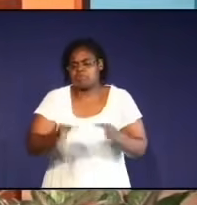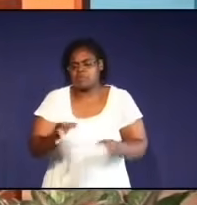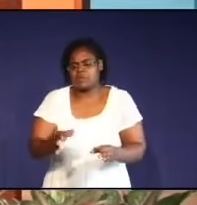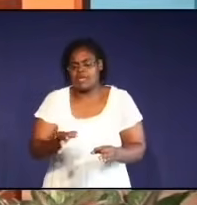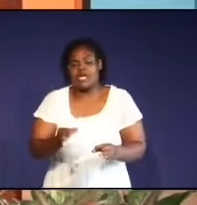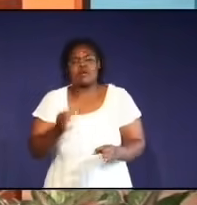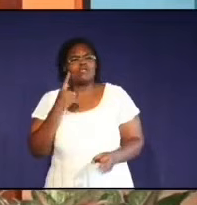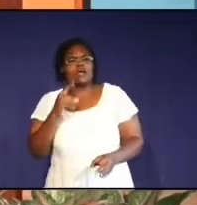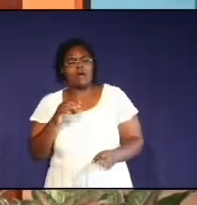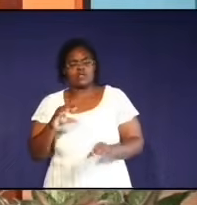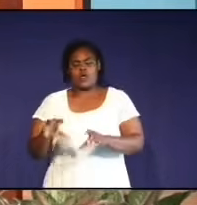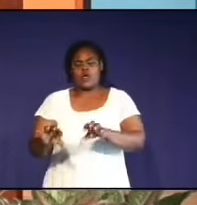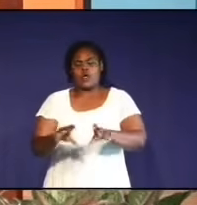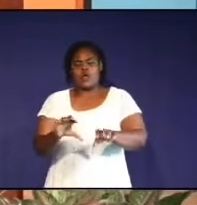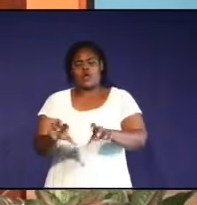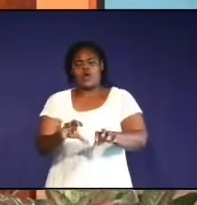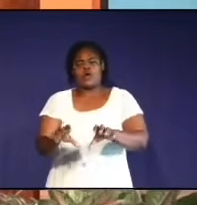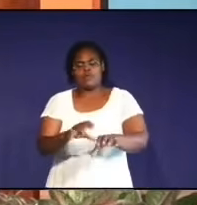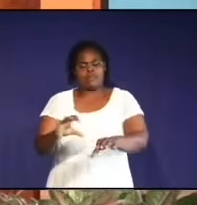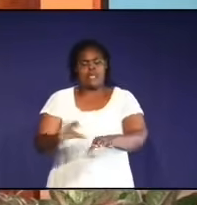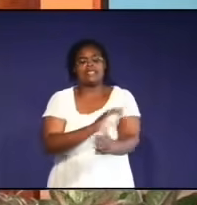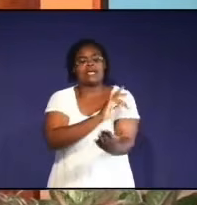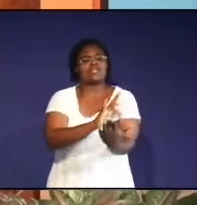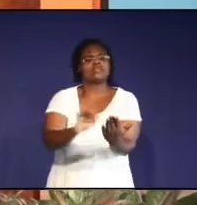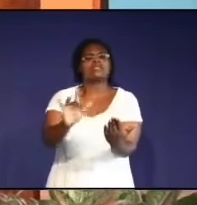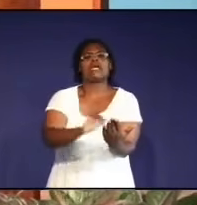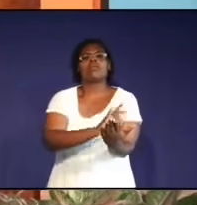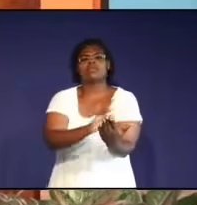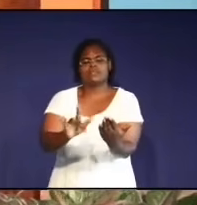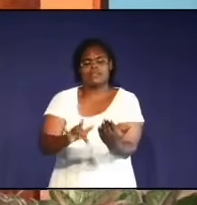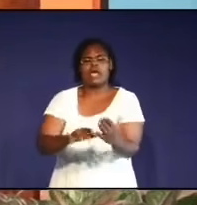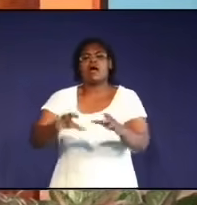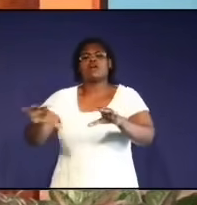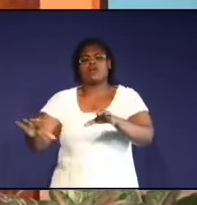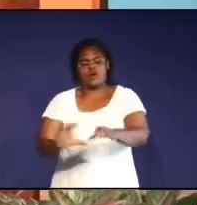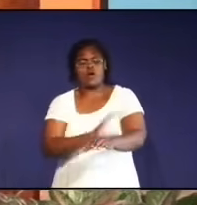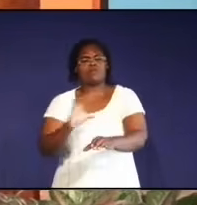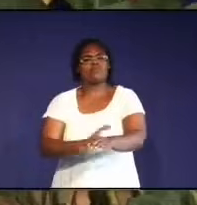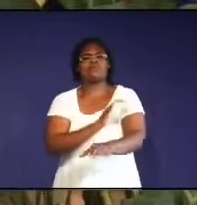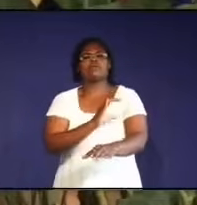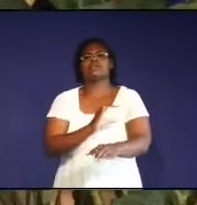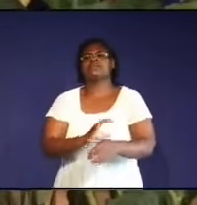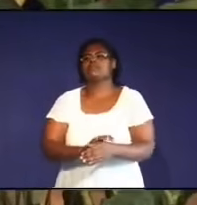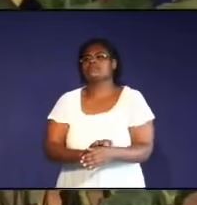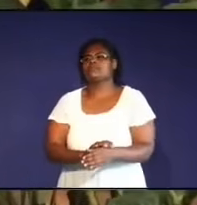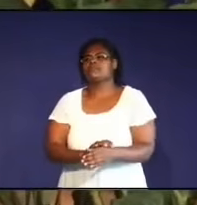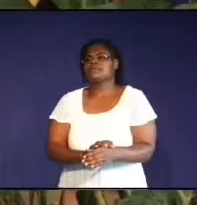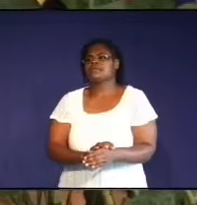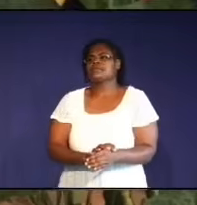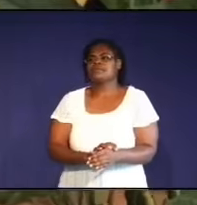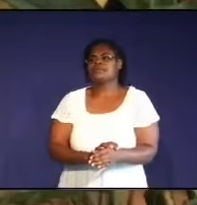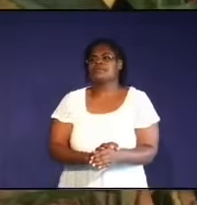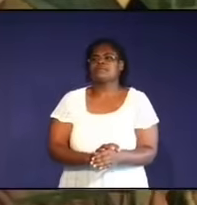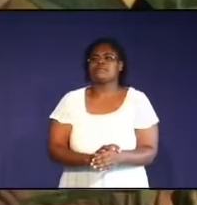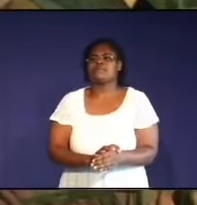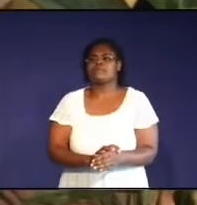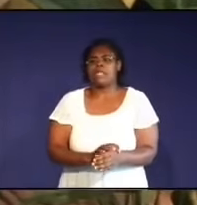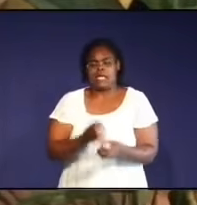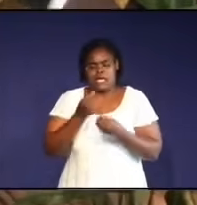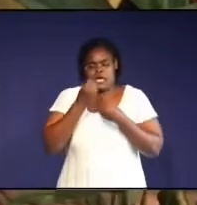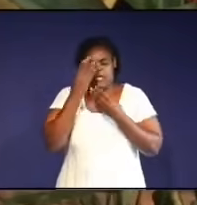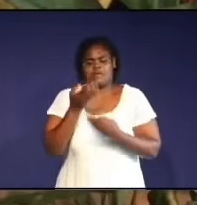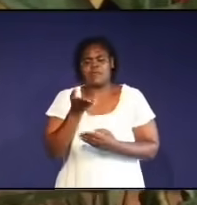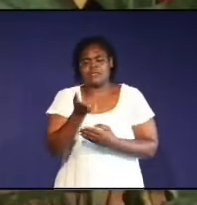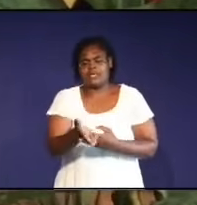computer chips. He'll say, on your tablet, on the computer, the record was kept, but they